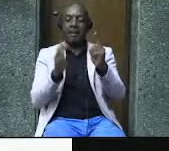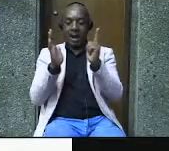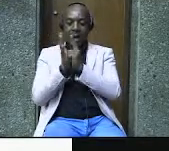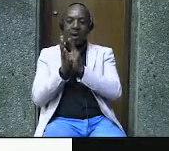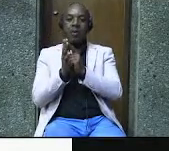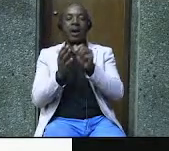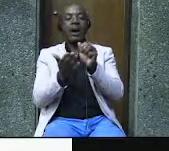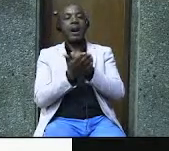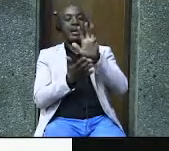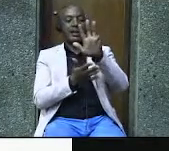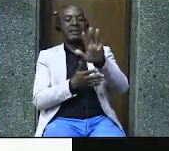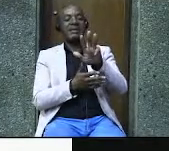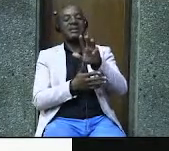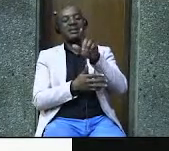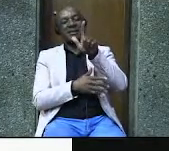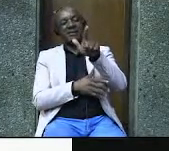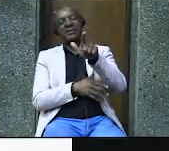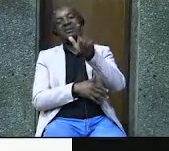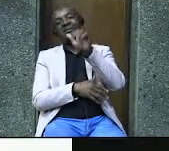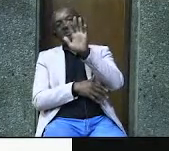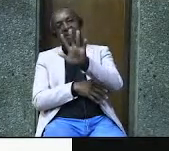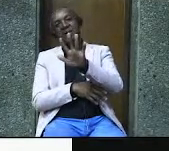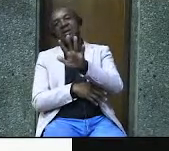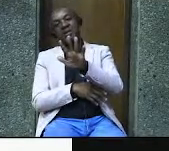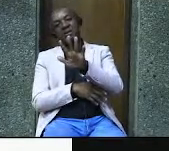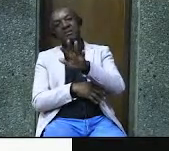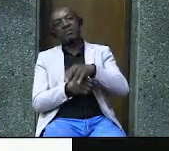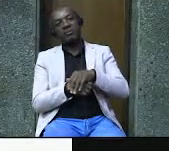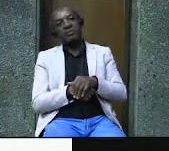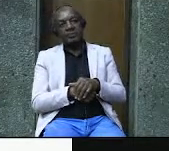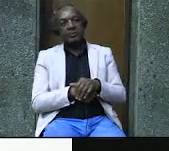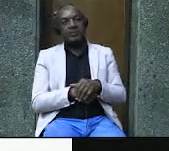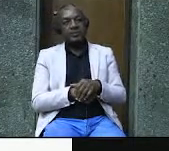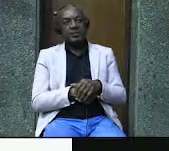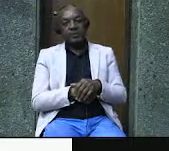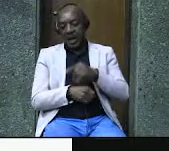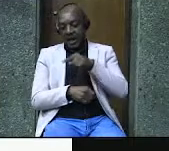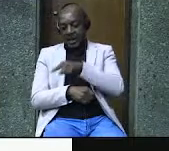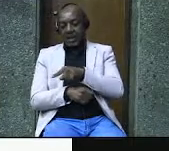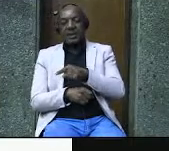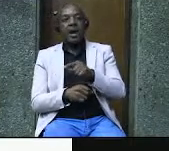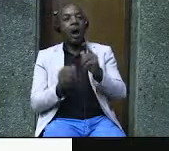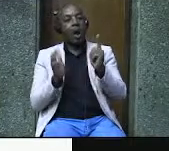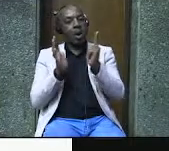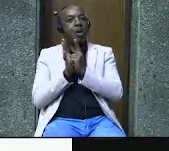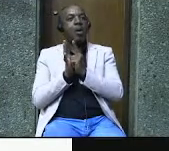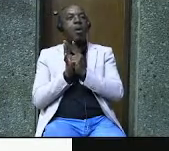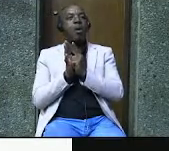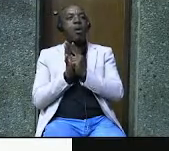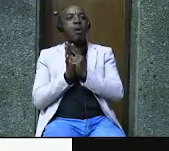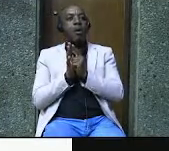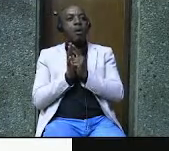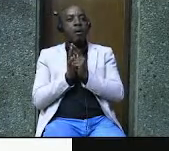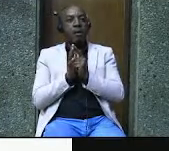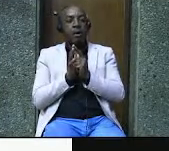because that act is not aligned to the standard of